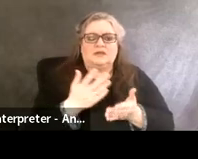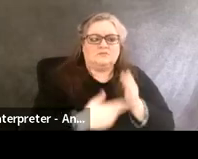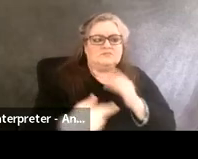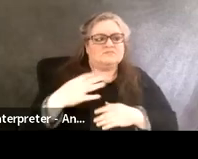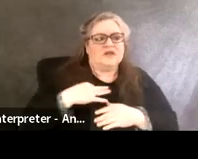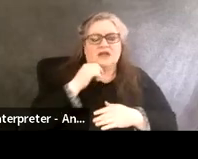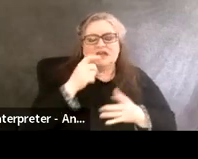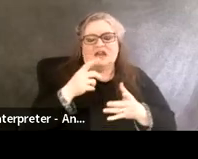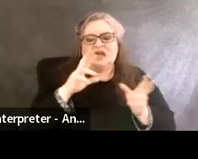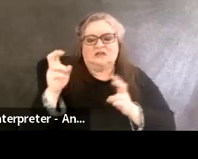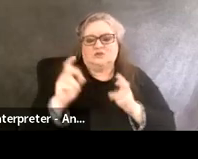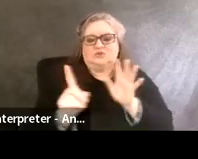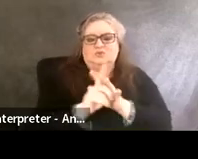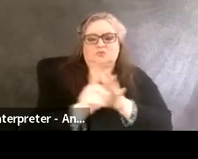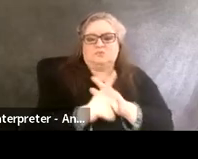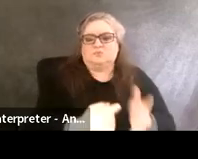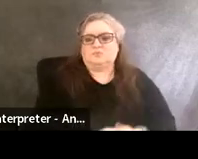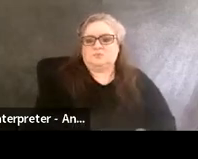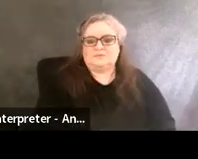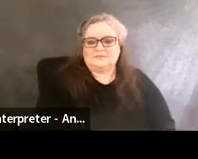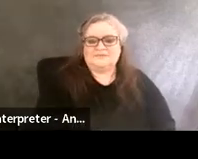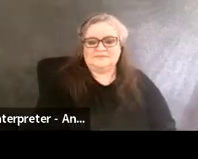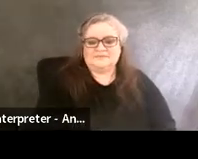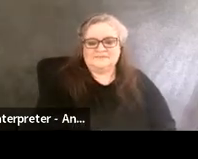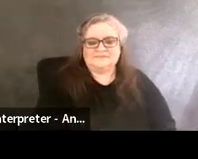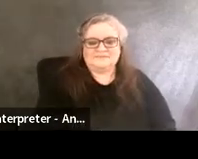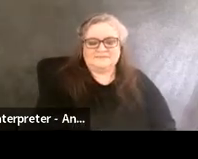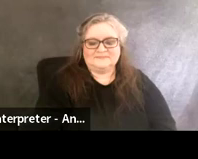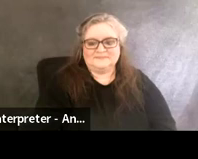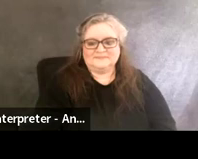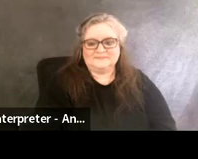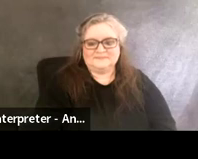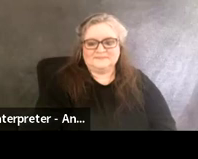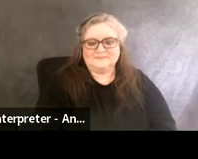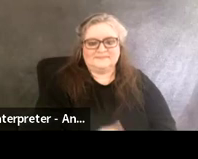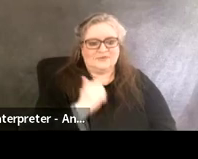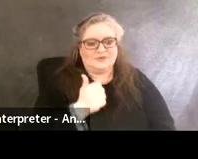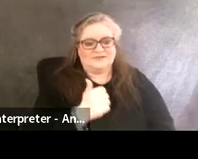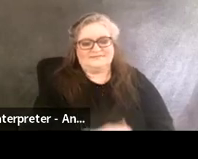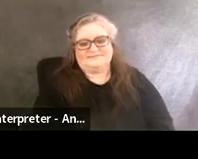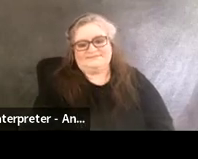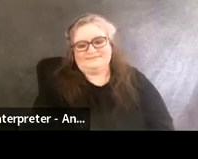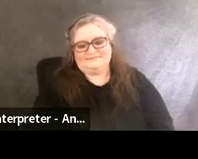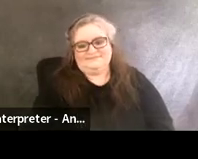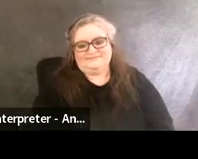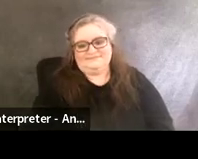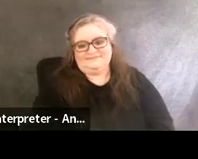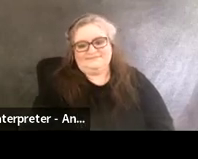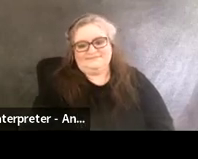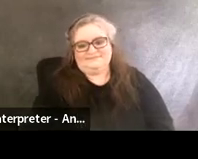be too many issues about it. Great.